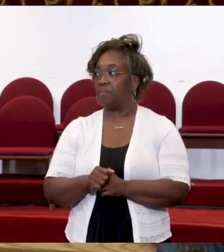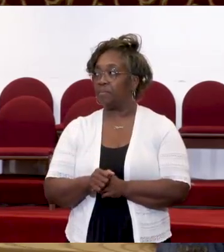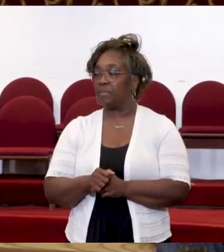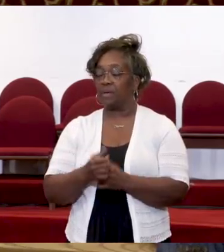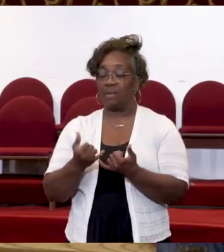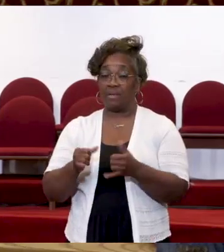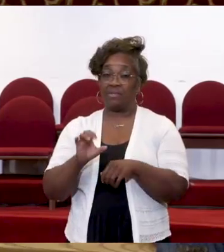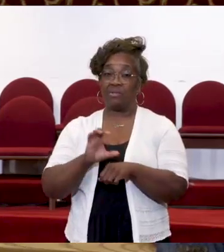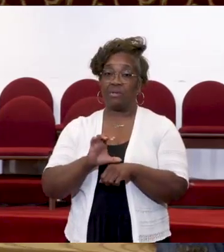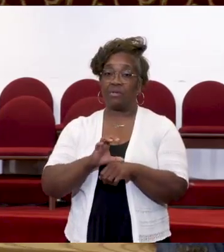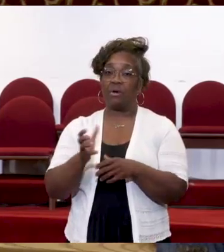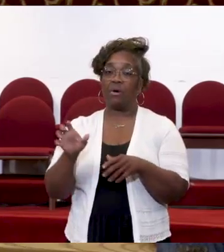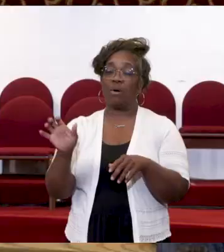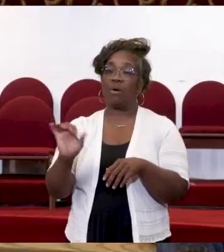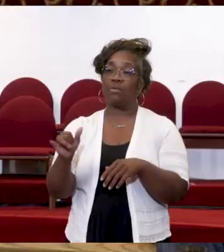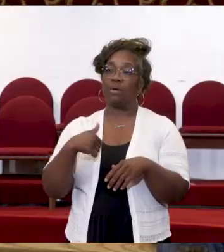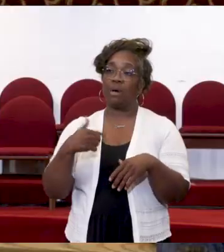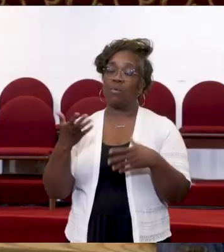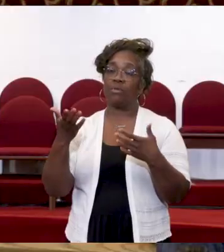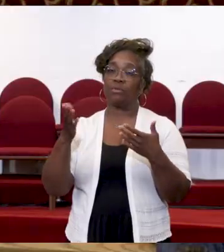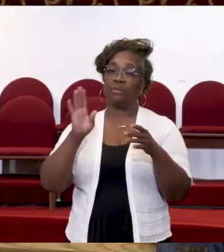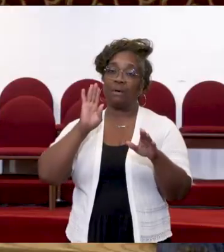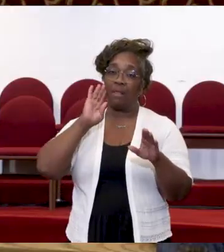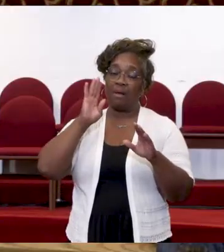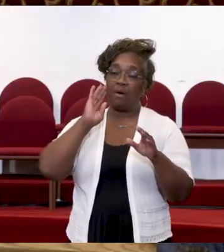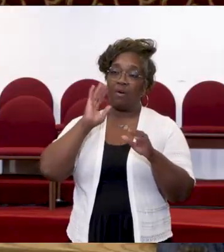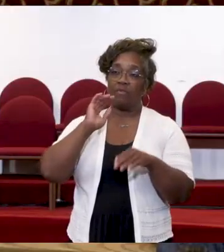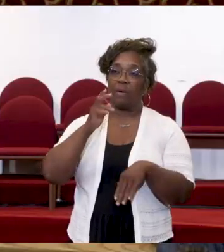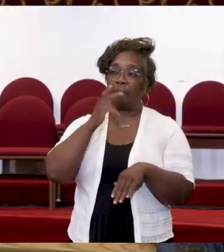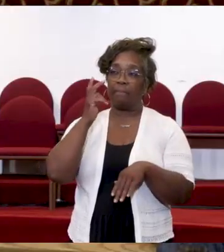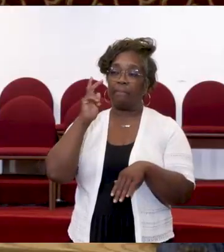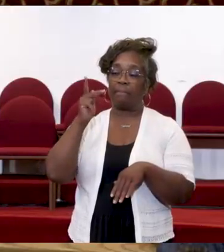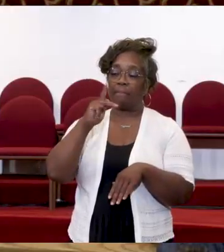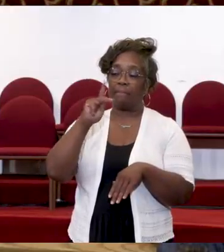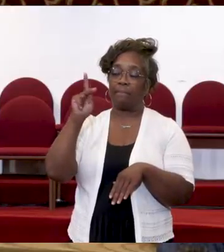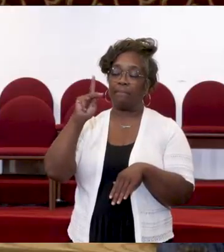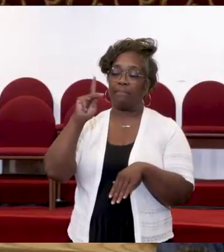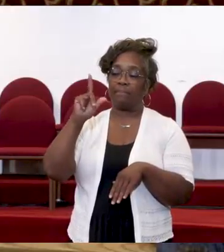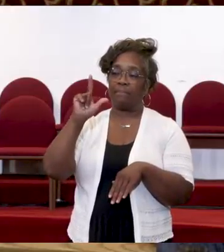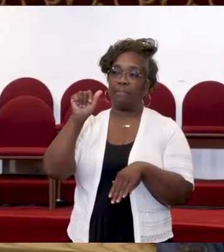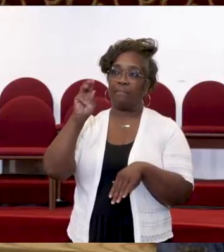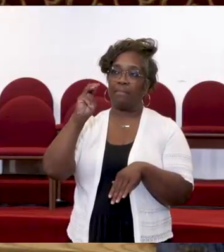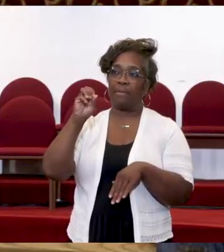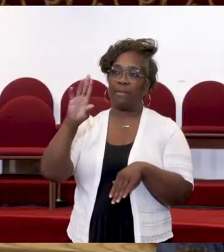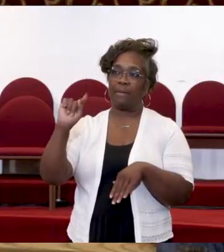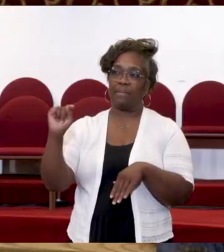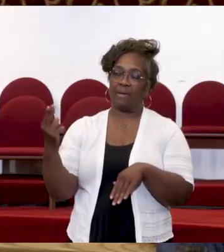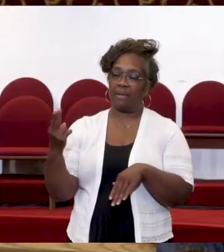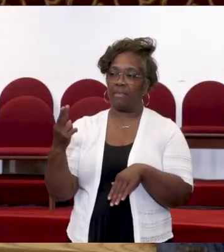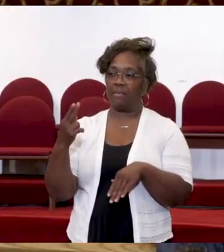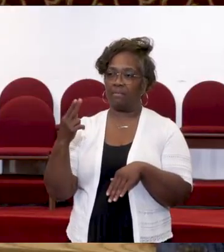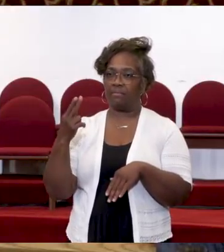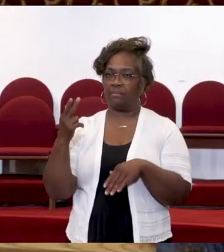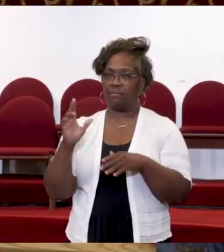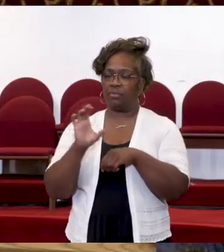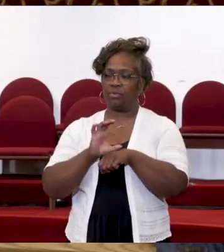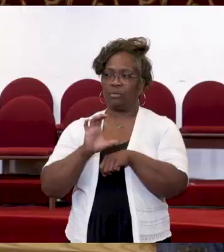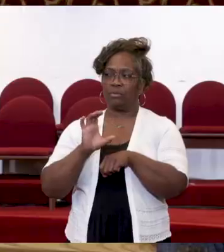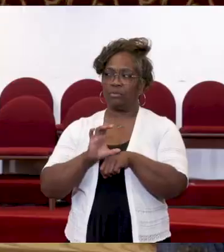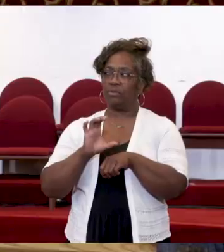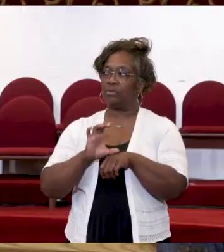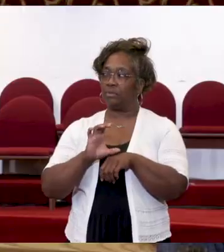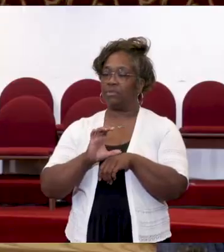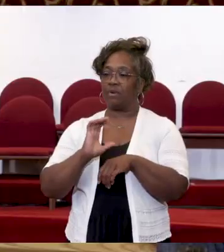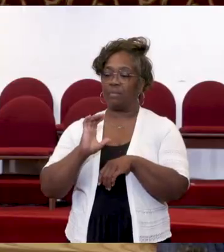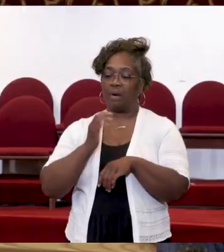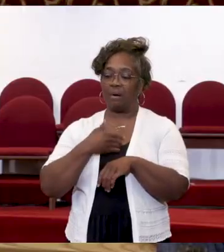greetings from Plymouth United Church of Christ, where I'm a deacon, and bringing greetings from Pastor Hood and the First Lady Judge Hood as